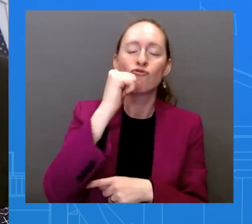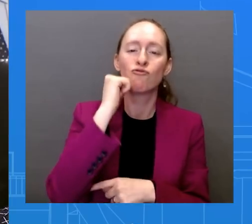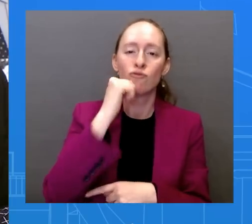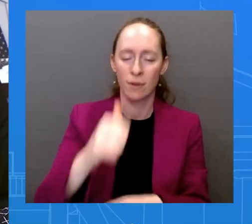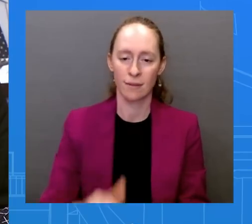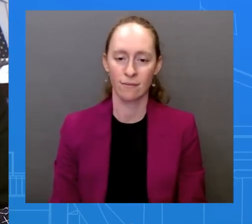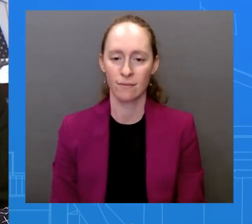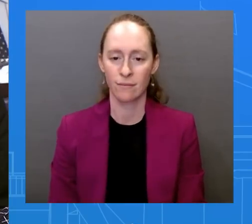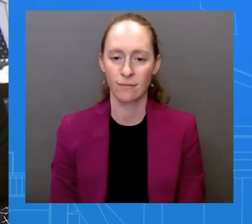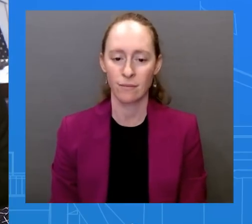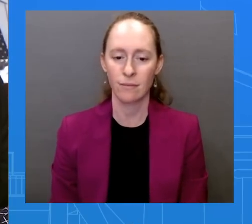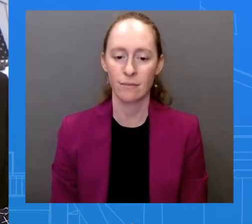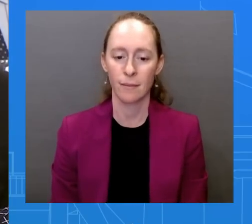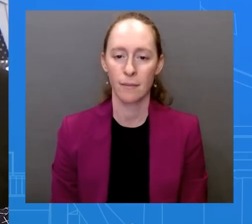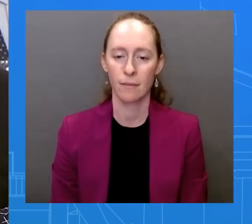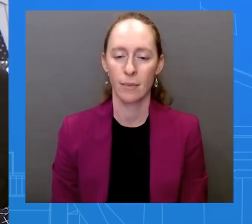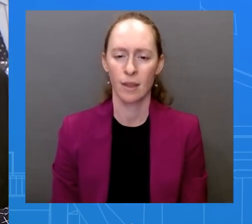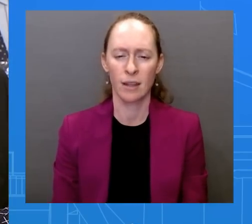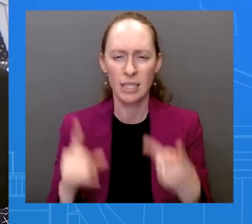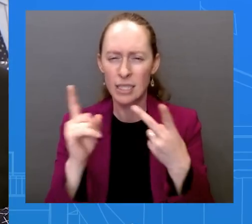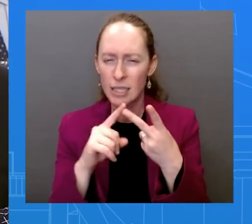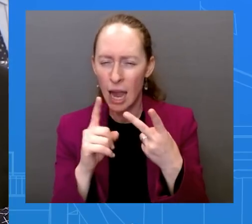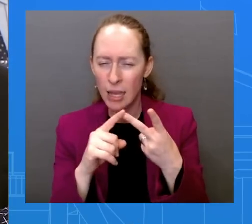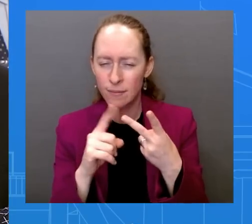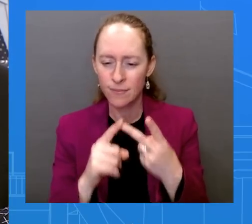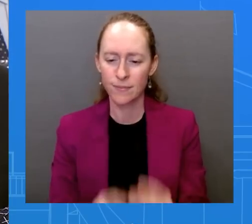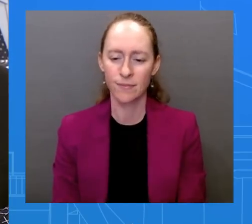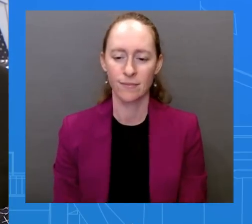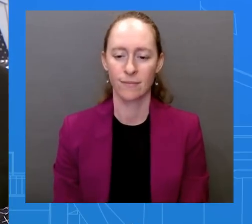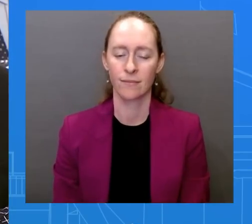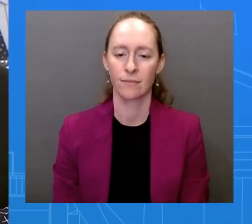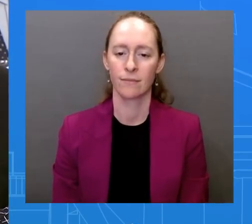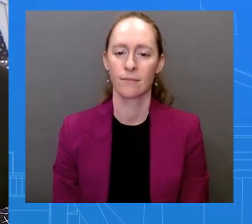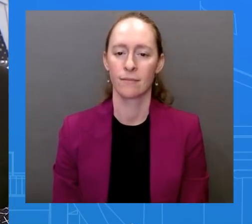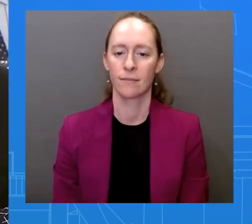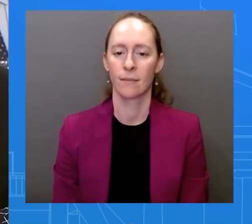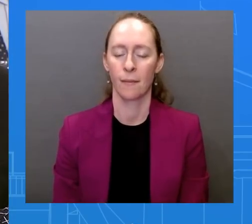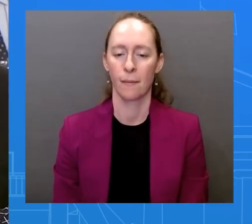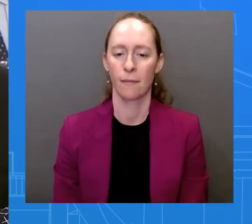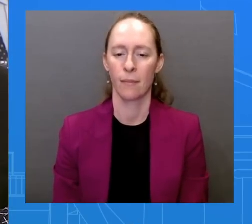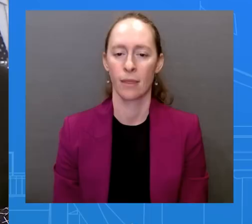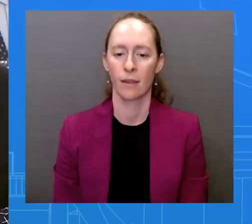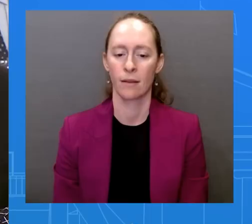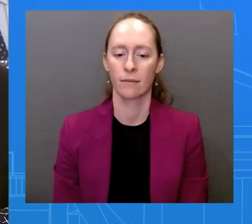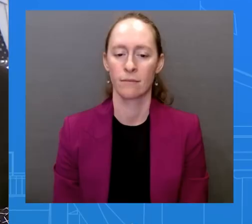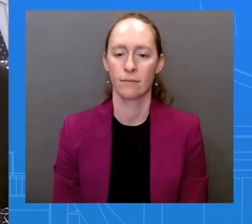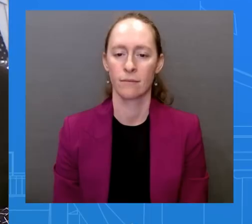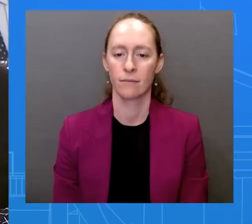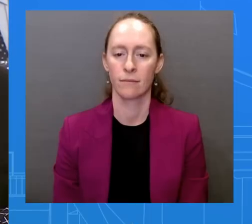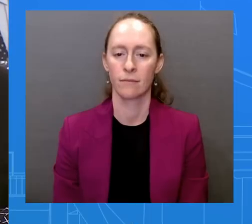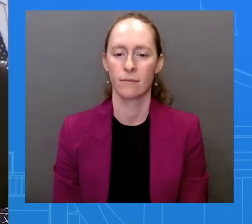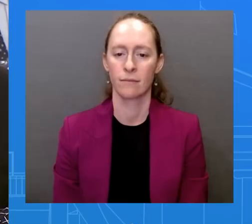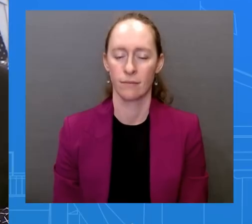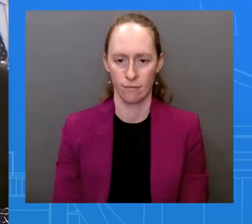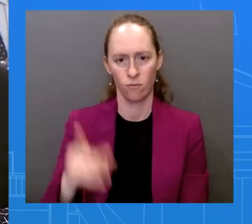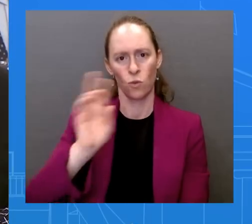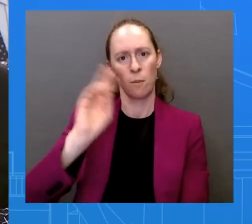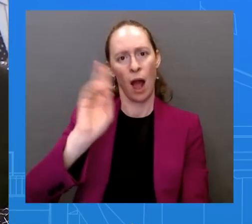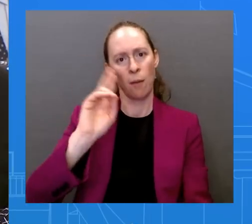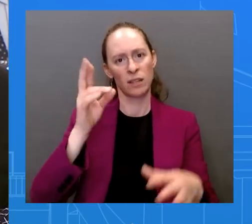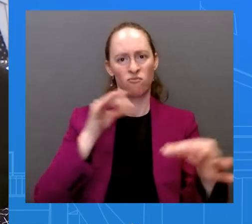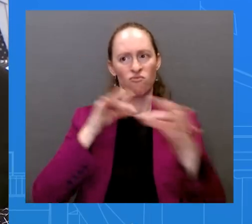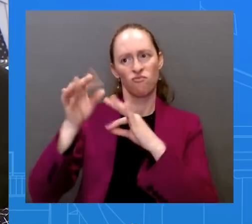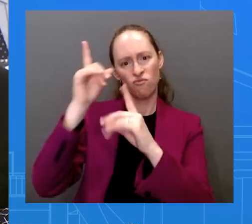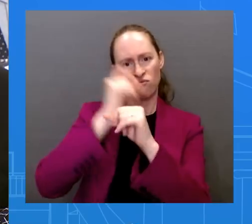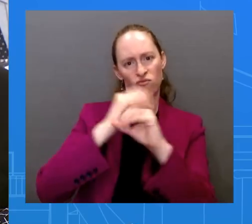House Republicans unveiled last week. Should they take the House and after the midterms? I know